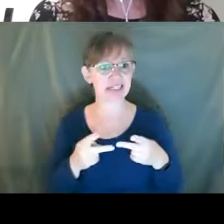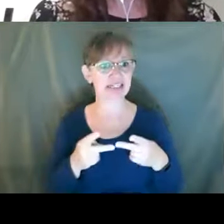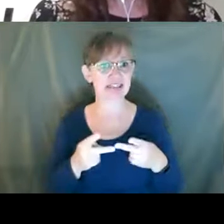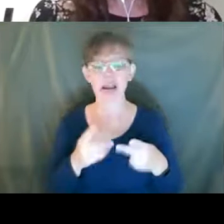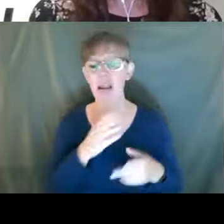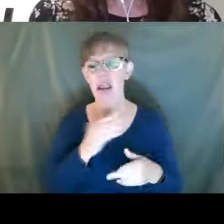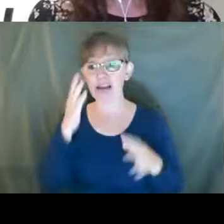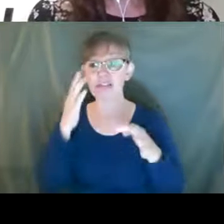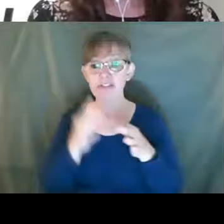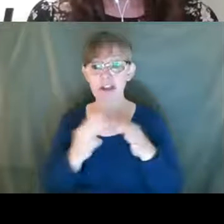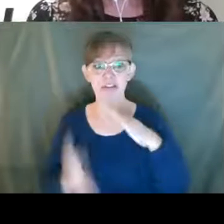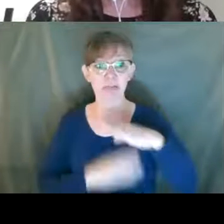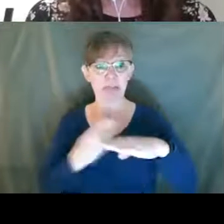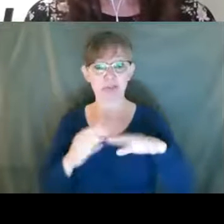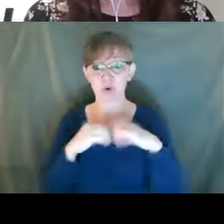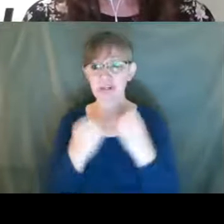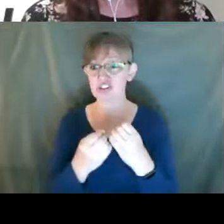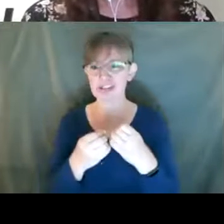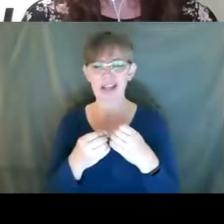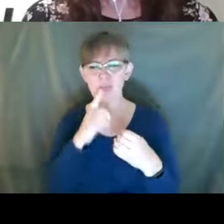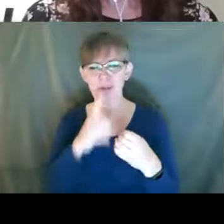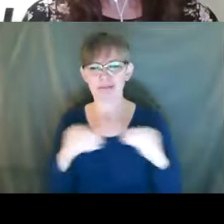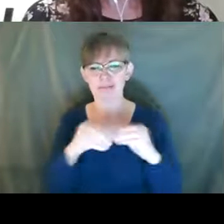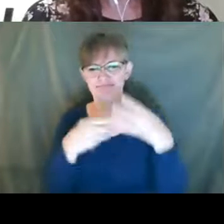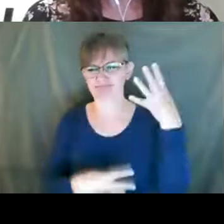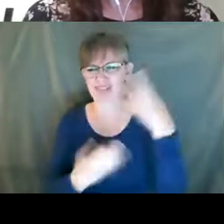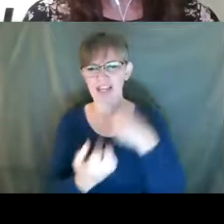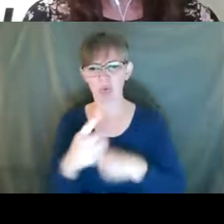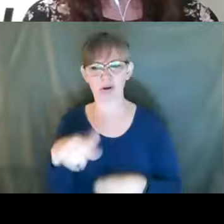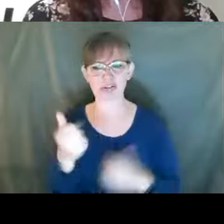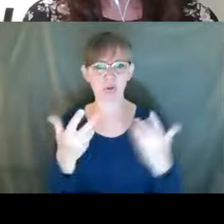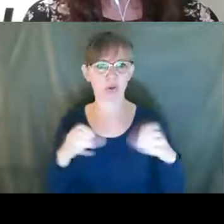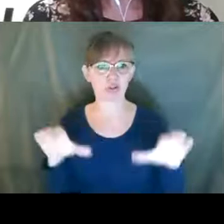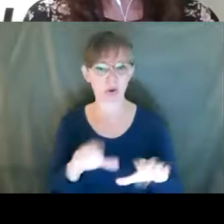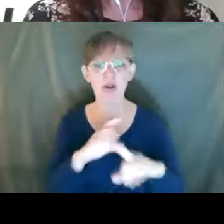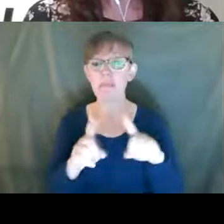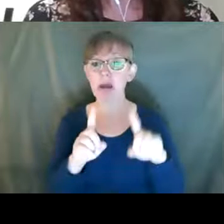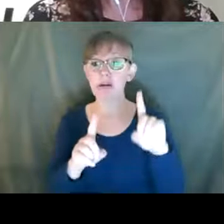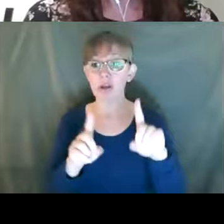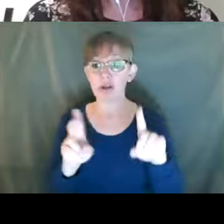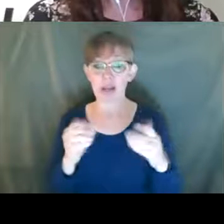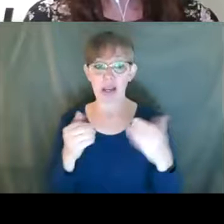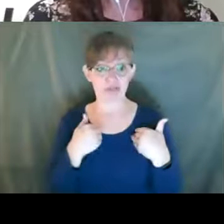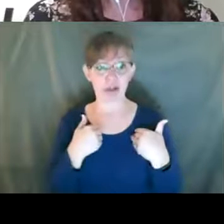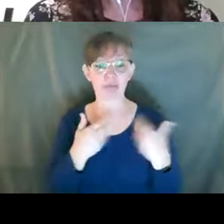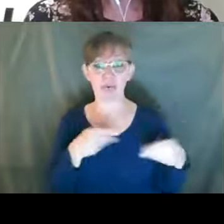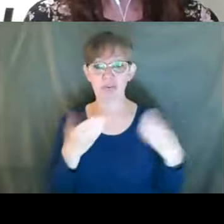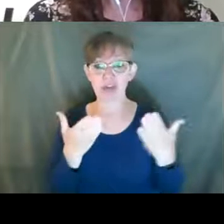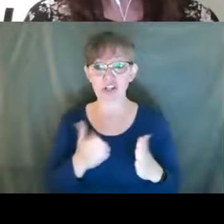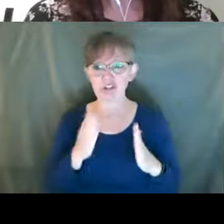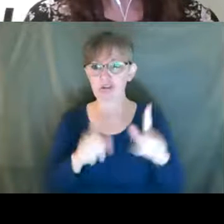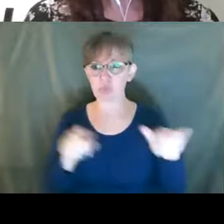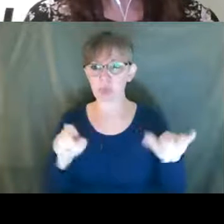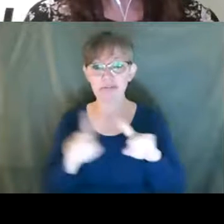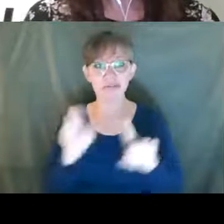screening. But collaboration among service providers across settings is essential when working with older adults who